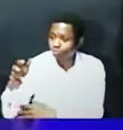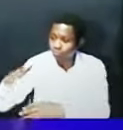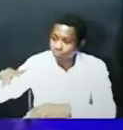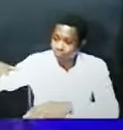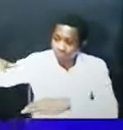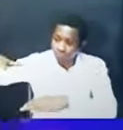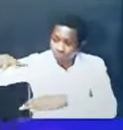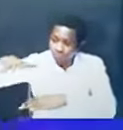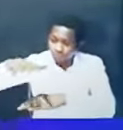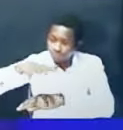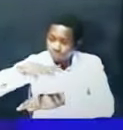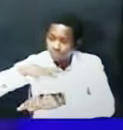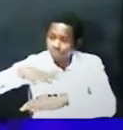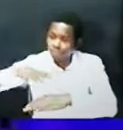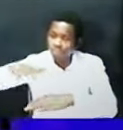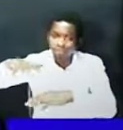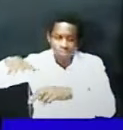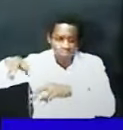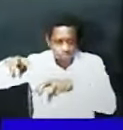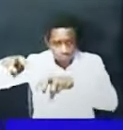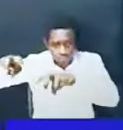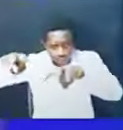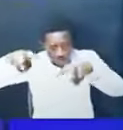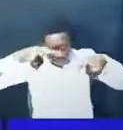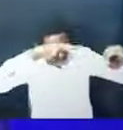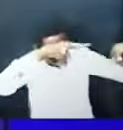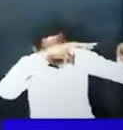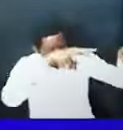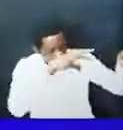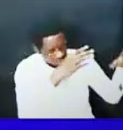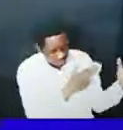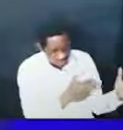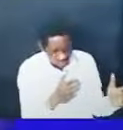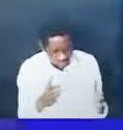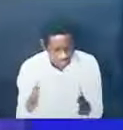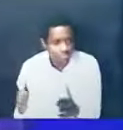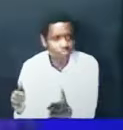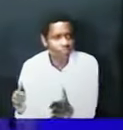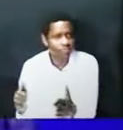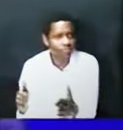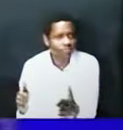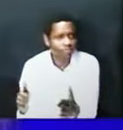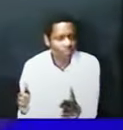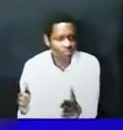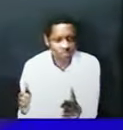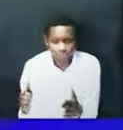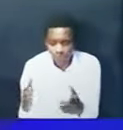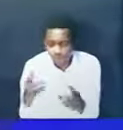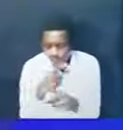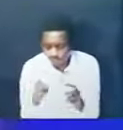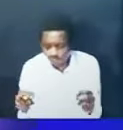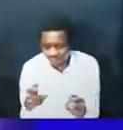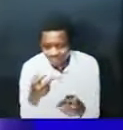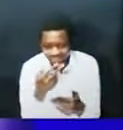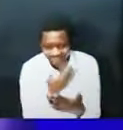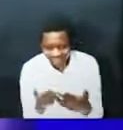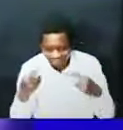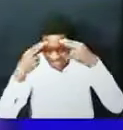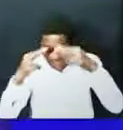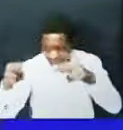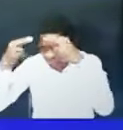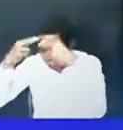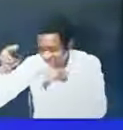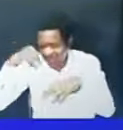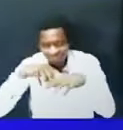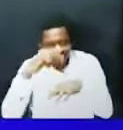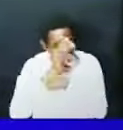onyame a ono hwade nyina so ni nyansan mu no odi no ma gugu akwan oversight of events of the world. Onyame o hwese dia